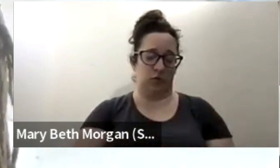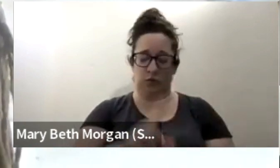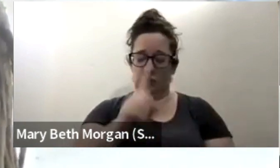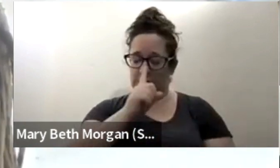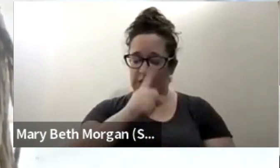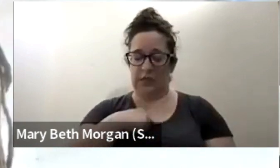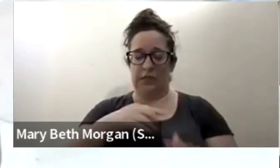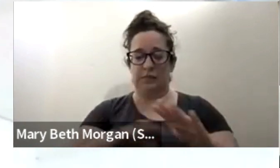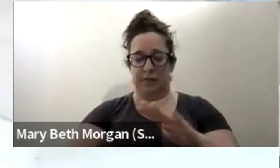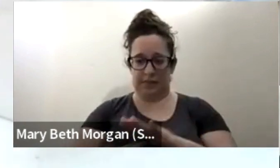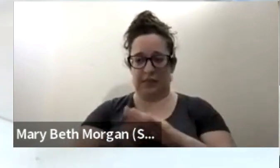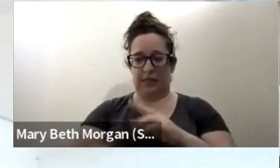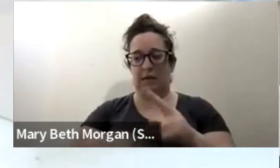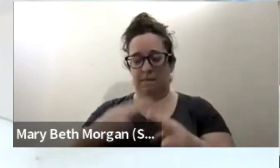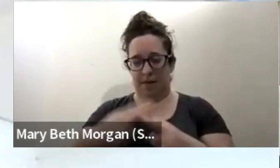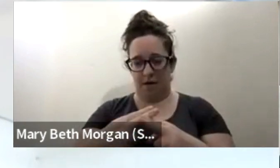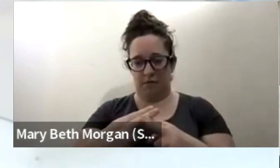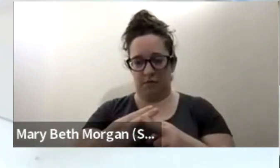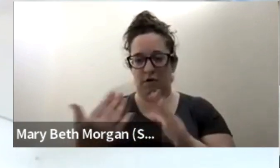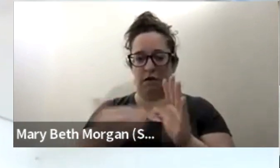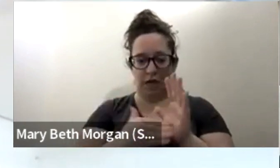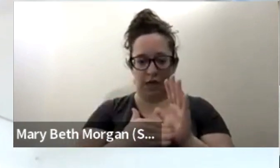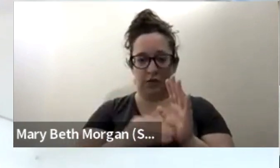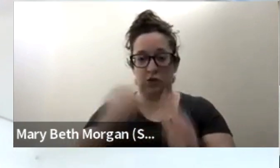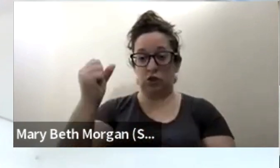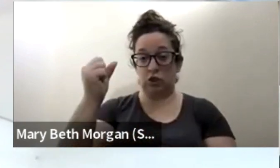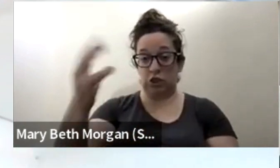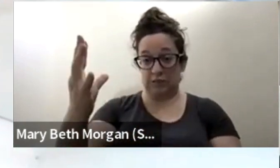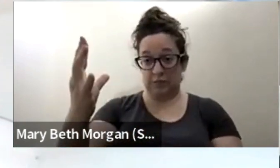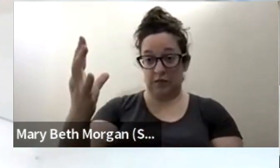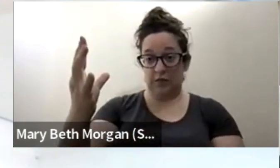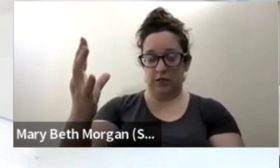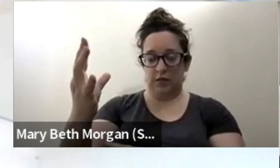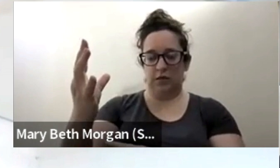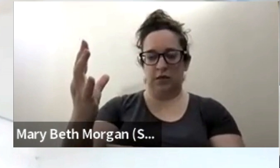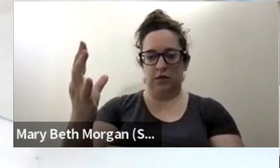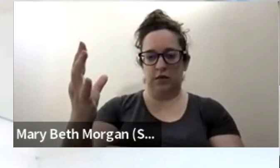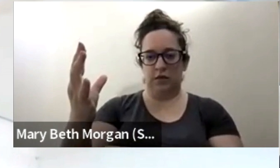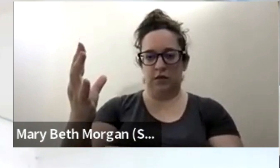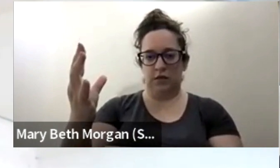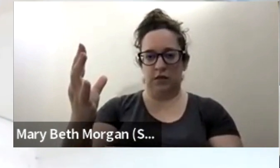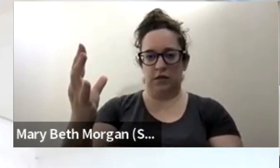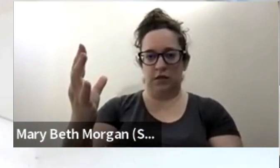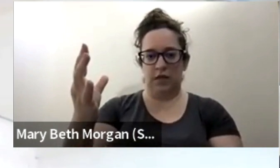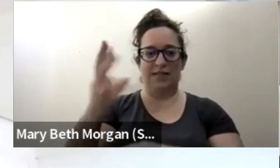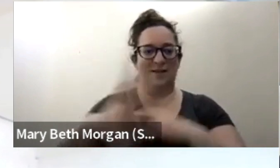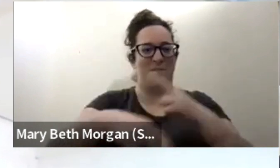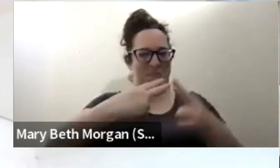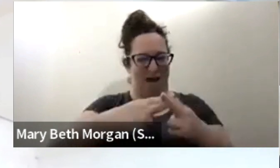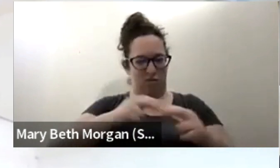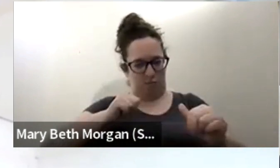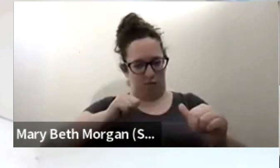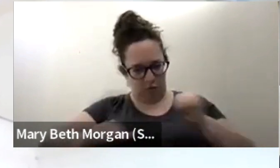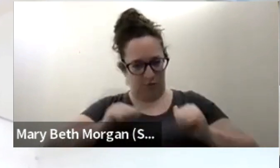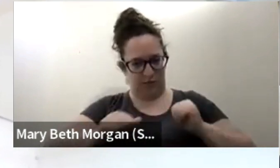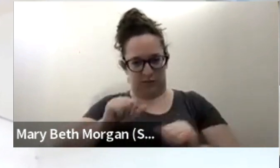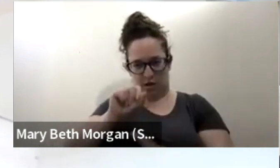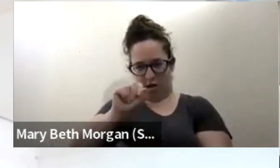no, it's basically about, again, Shakespeare being so often about the performance of gender,